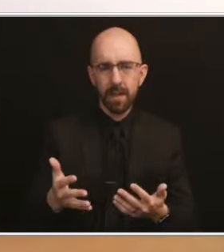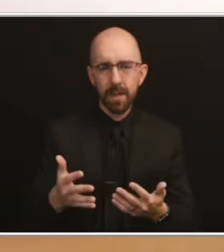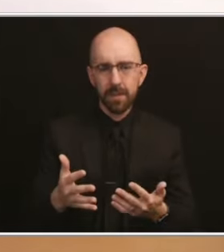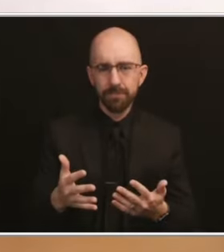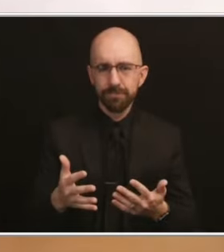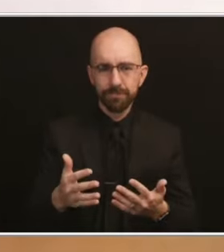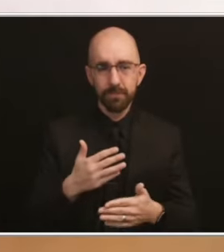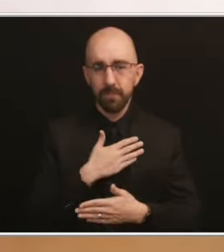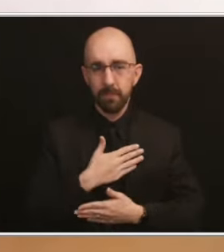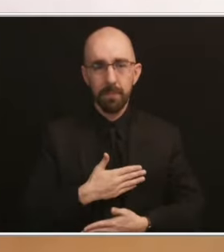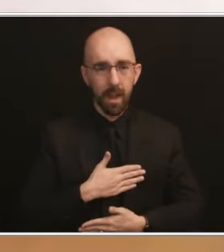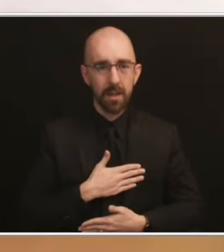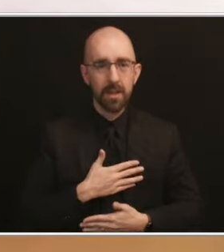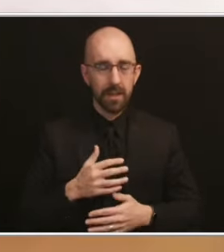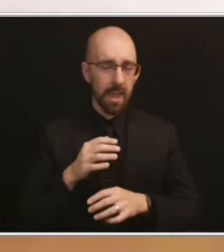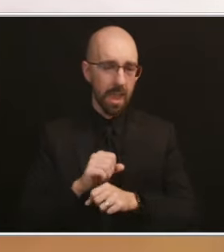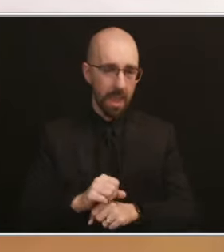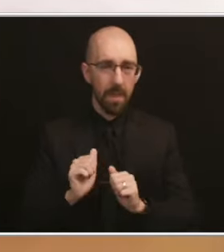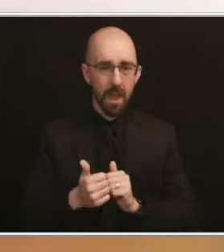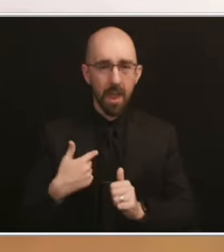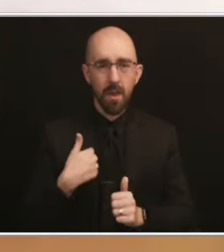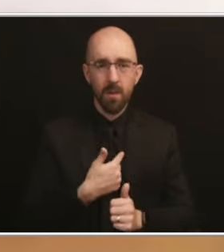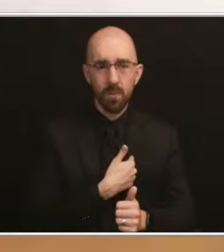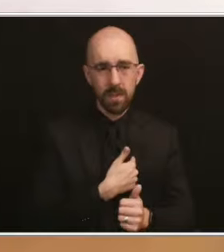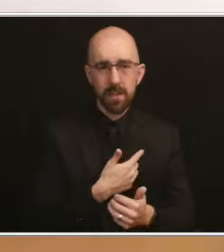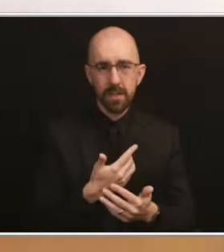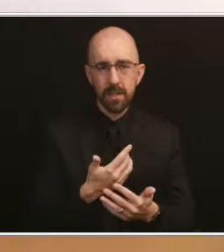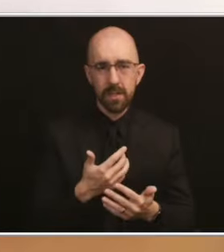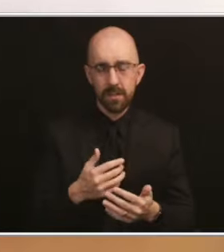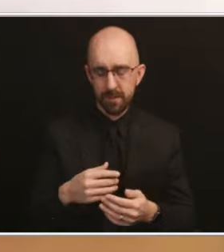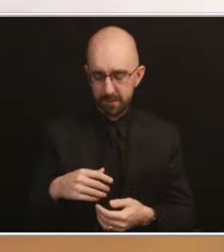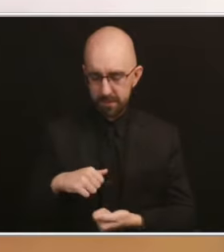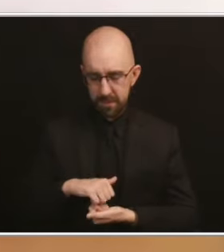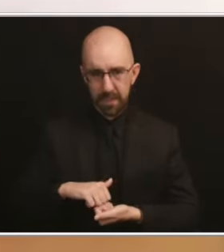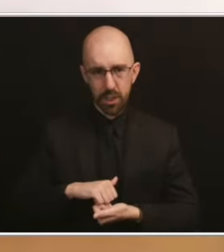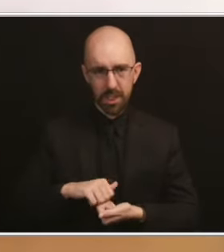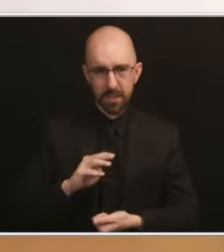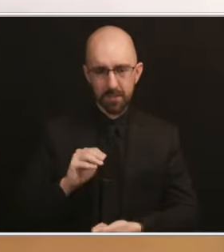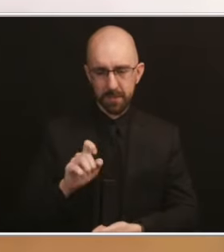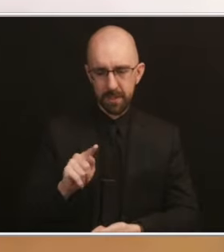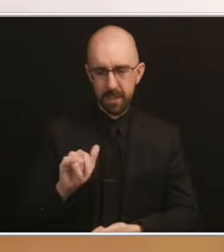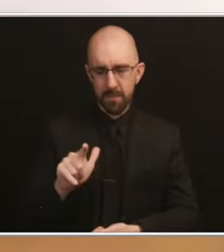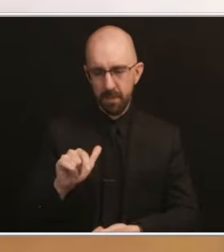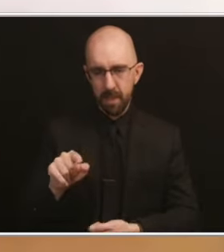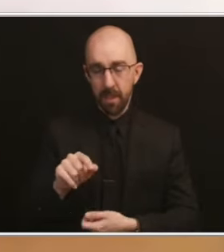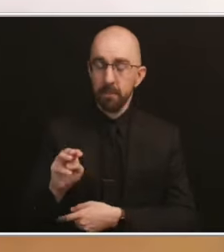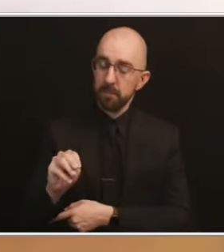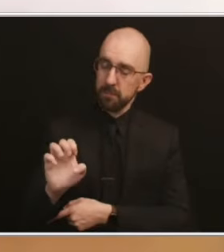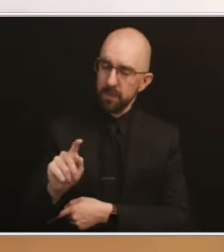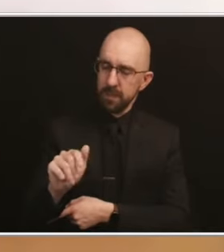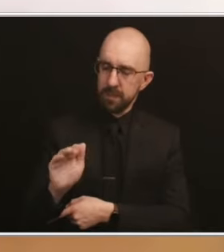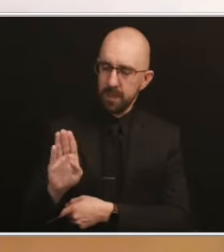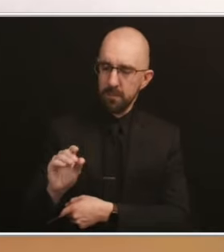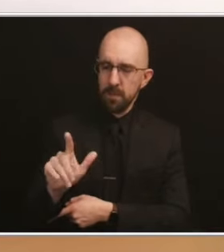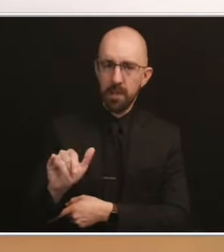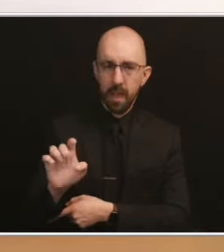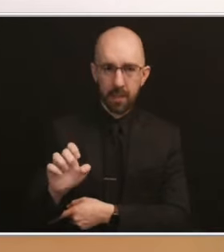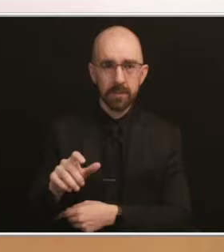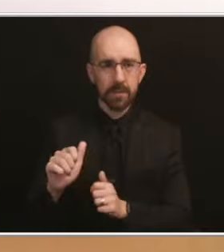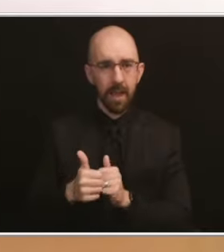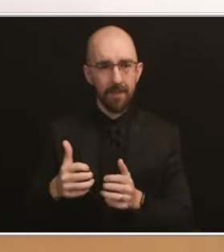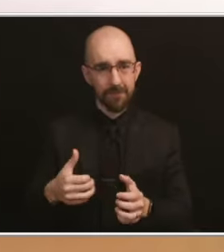our body habitus and how we metabolize alcohol. I think that's the main concern is, how fast men and